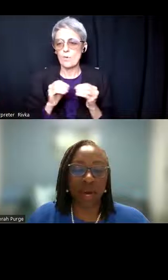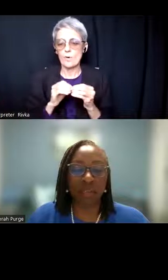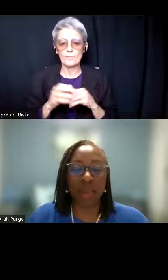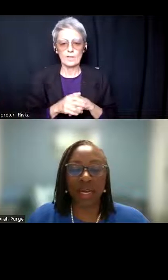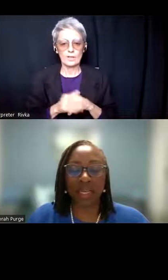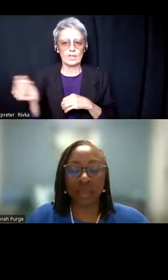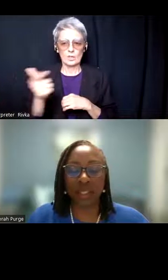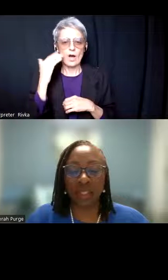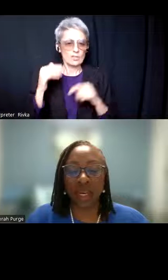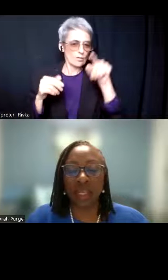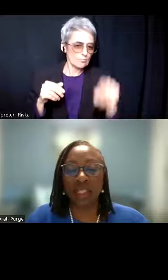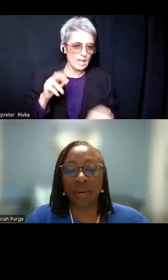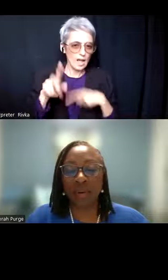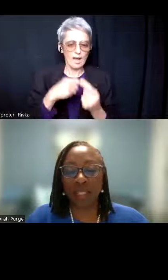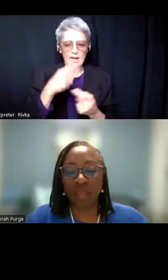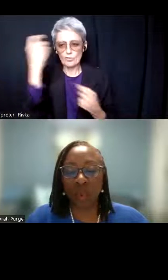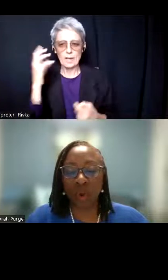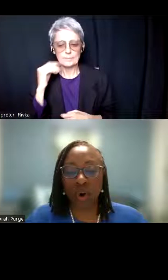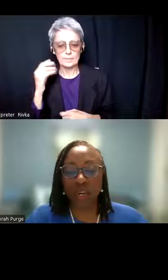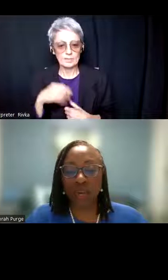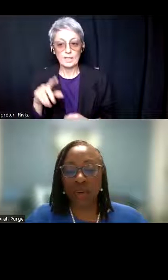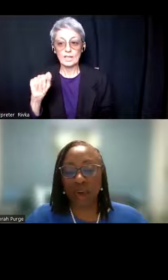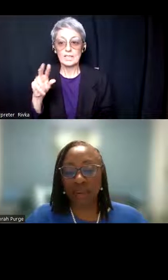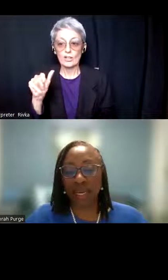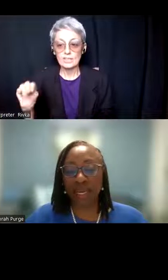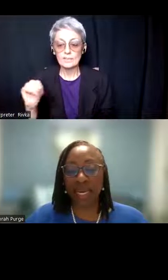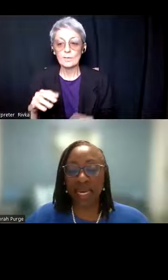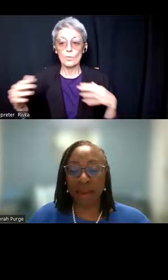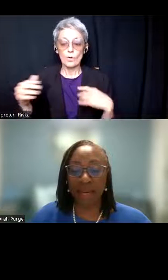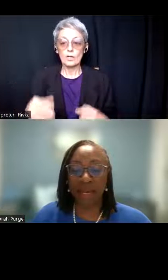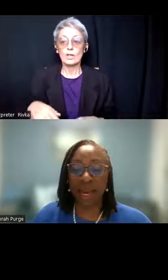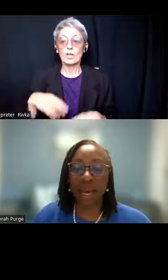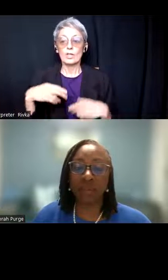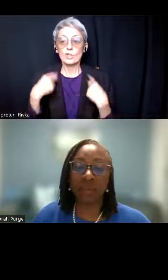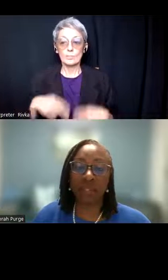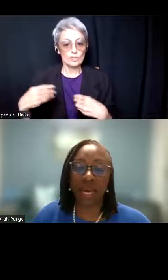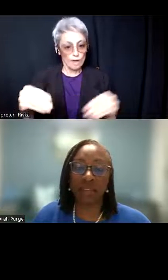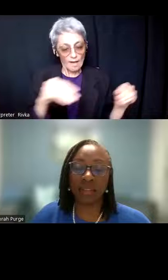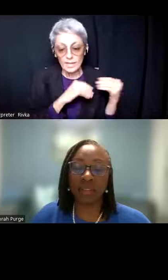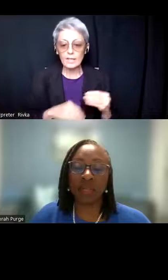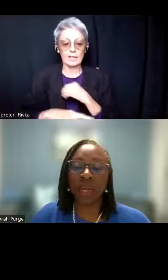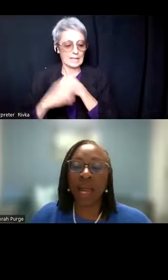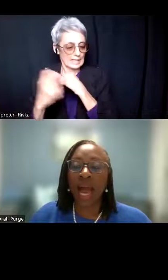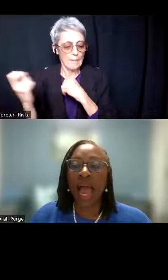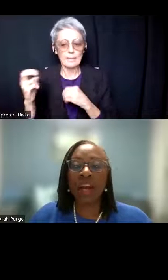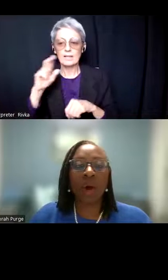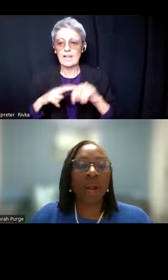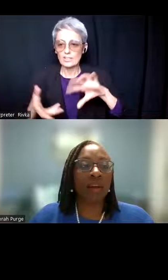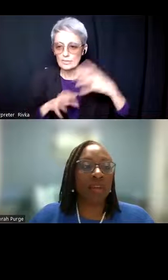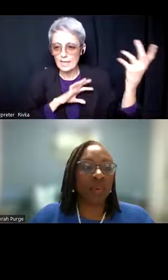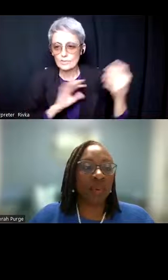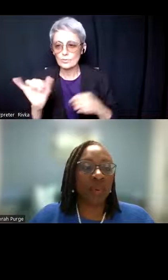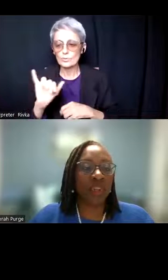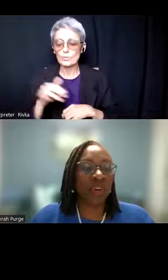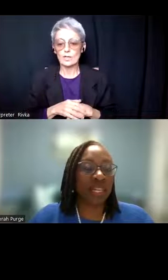of traumatic experience: terrorism, war, human trafficking, kidnapping, and natural disasters. I know a lot